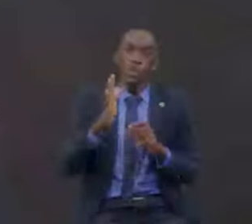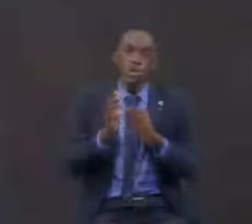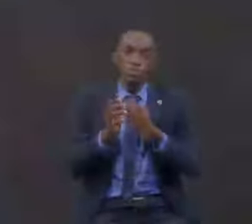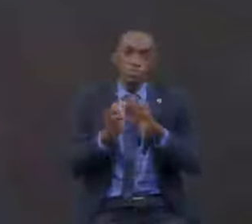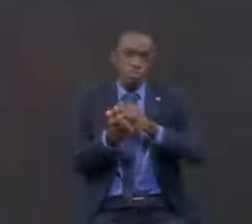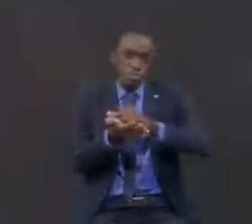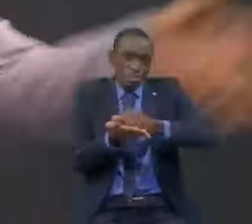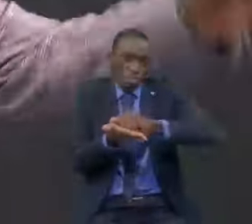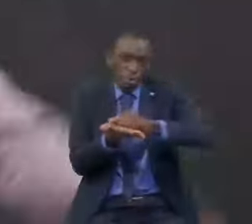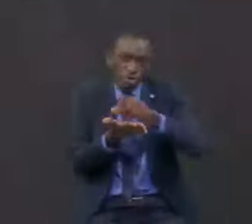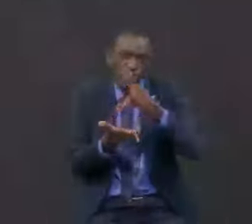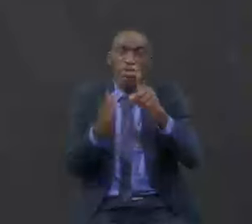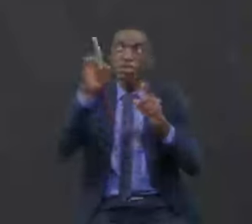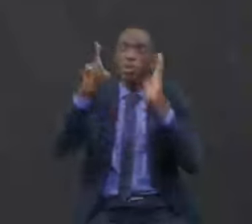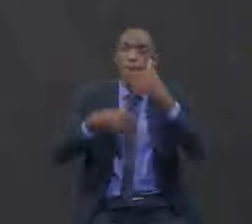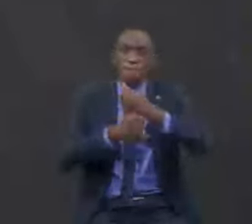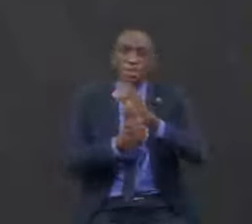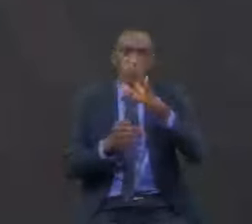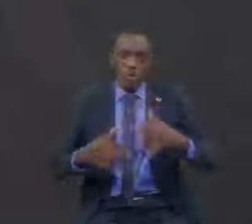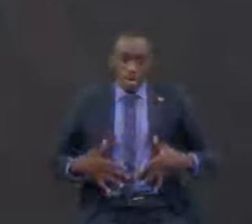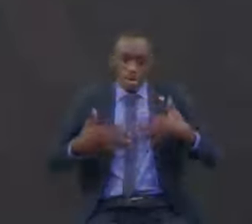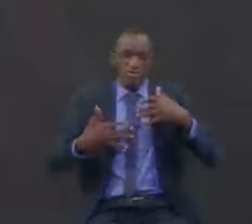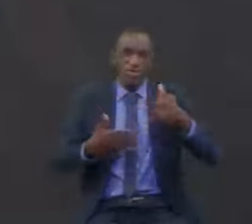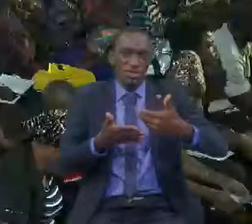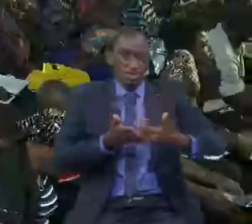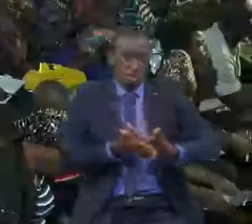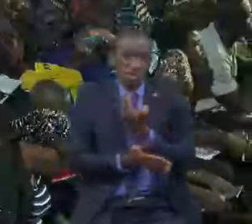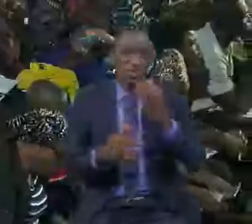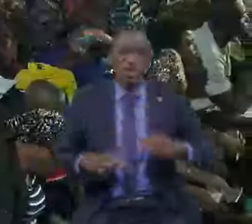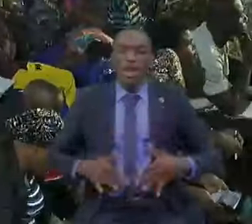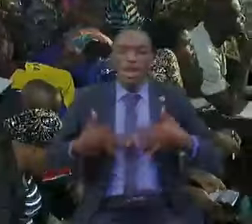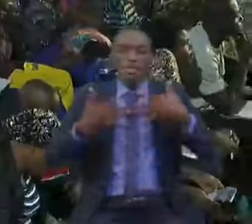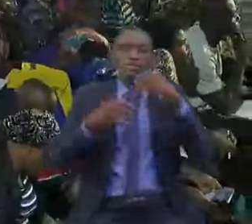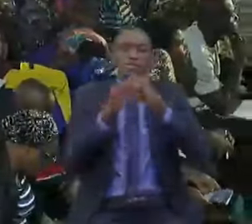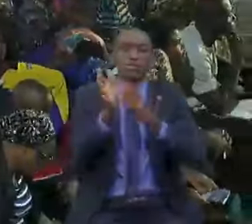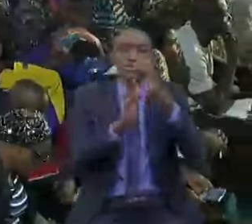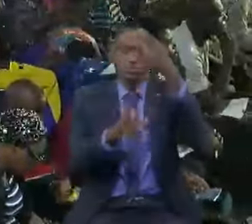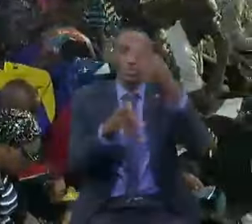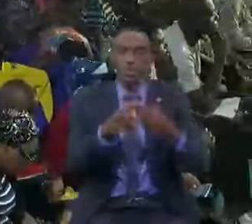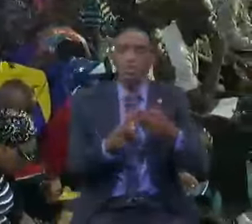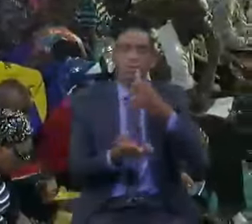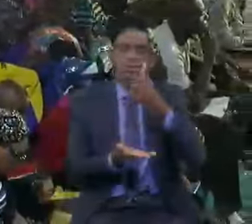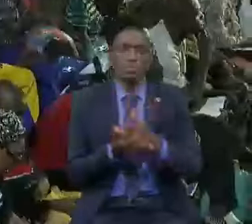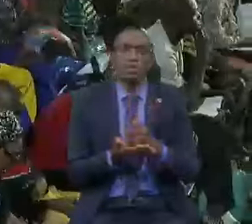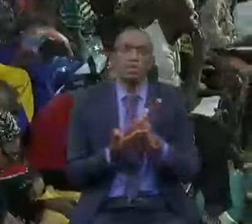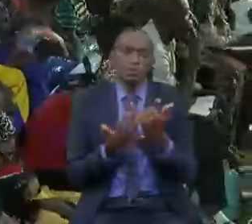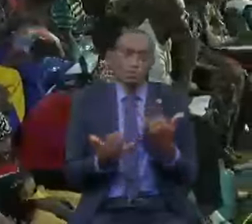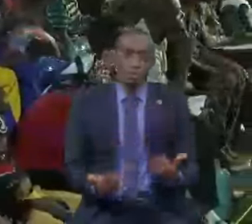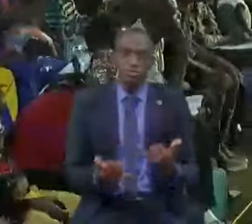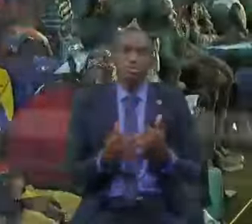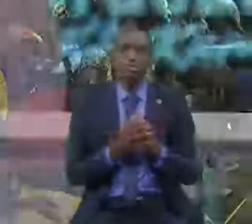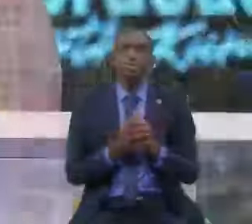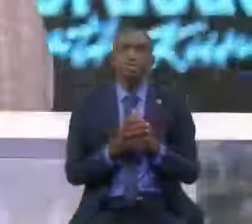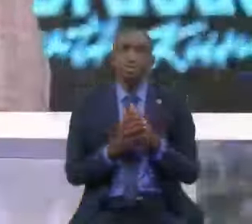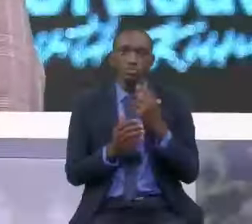a brand new life in Jesus name it's Bou and eyes